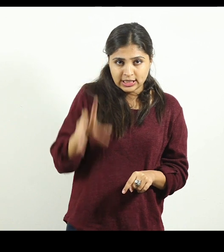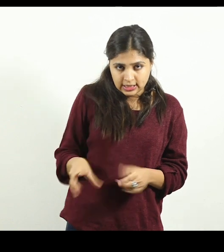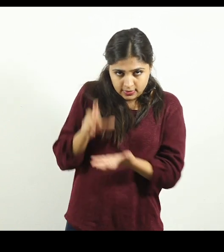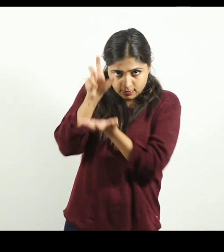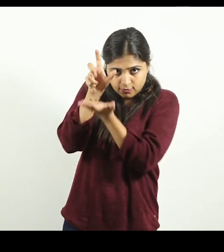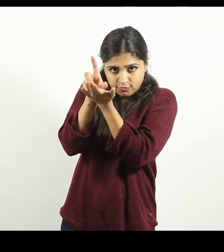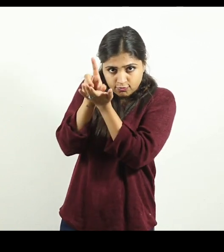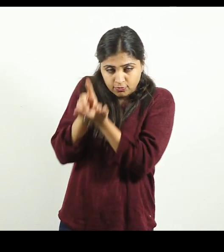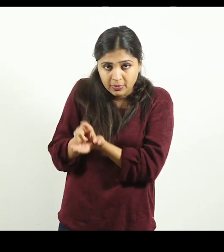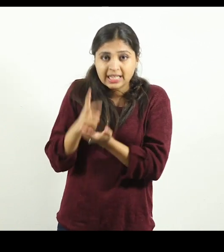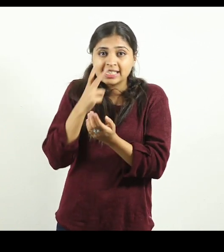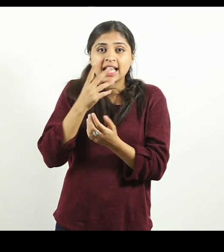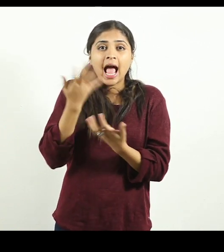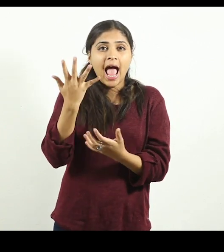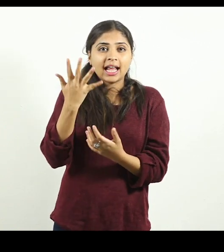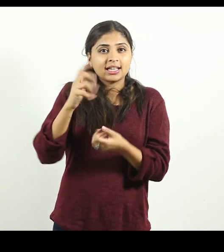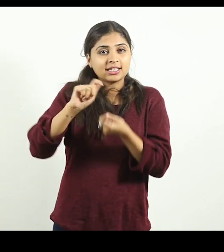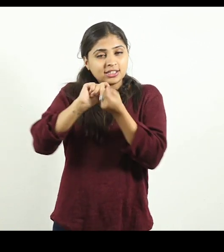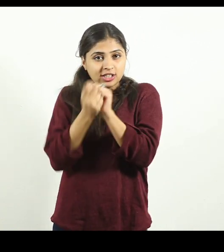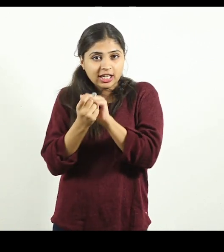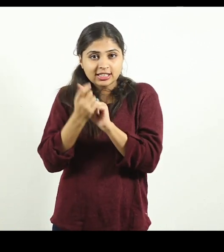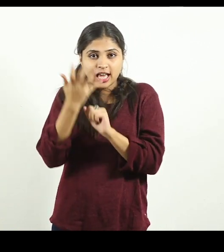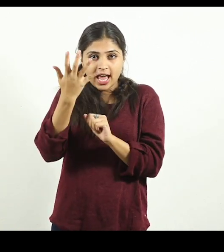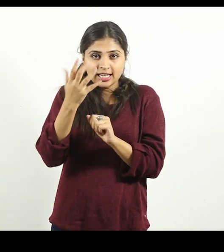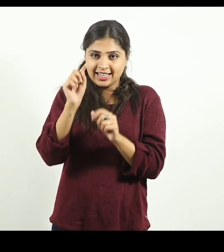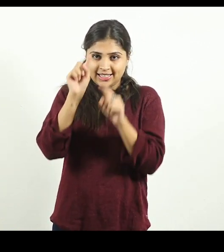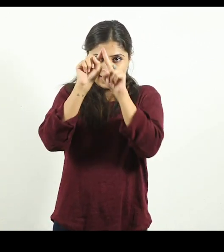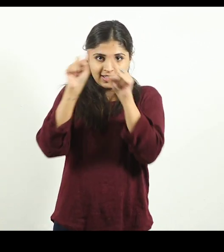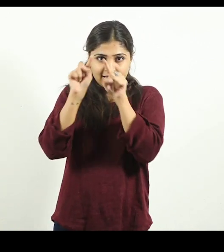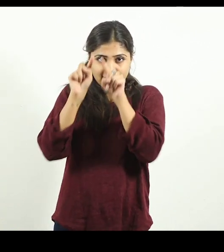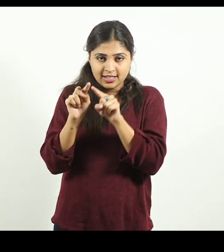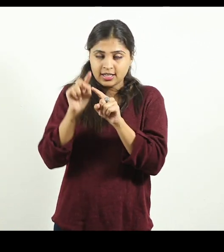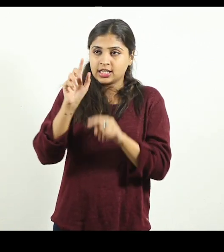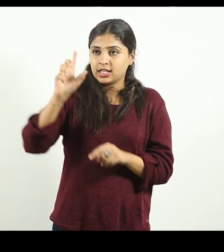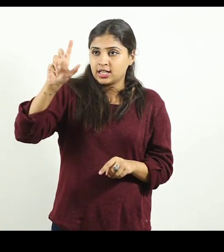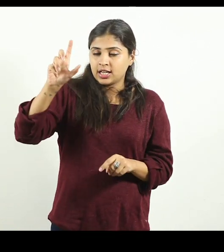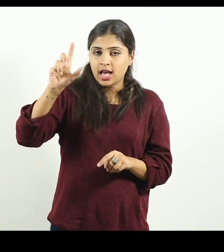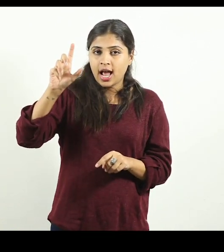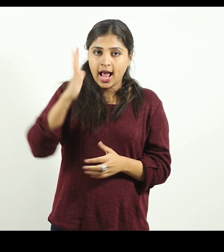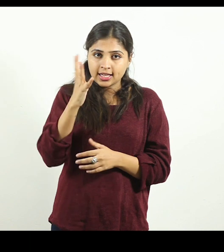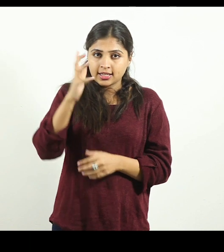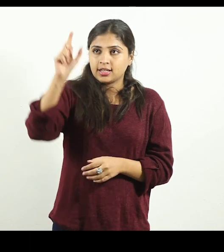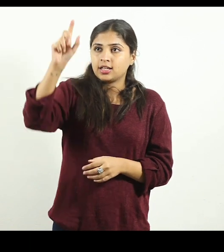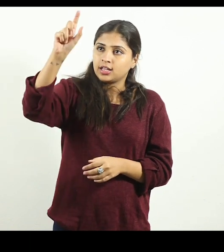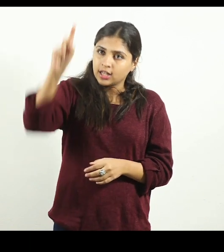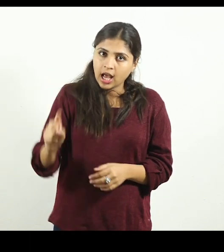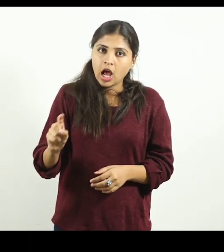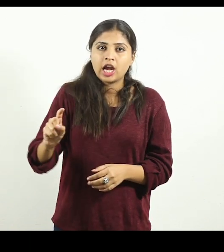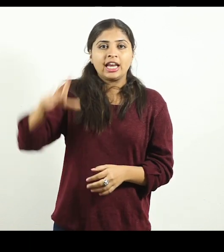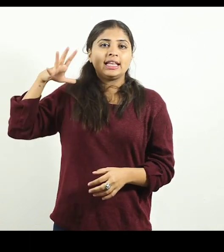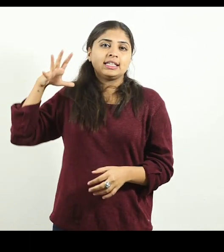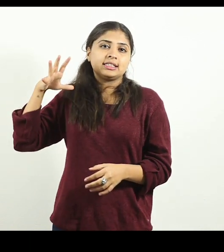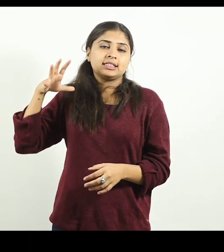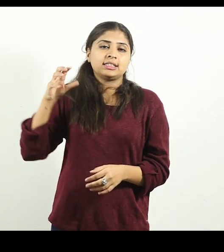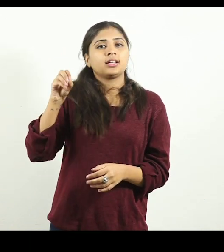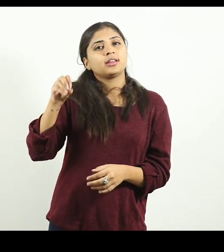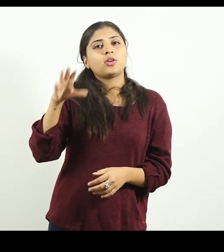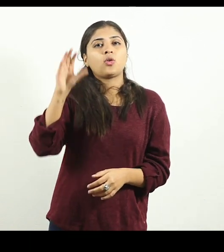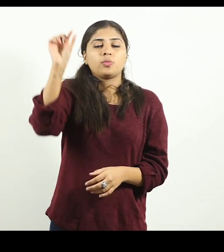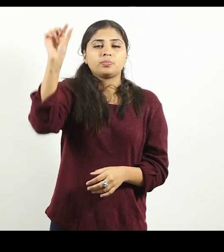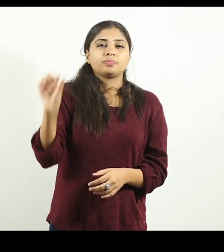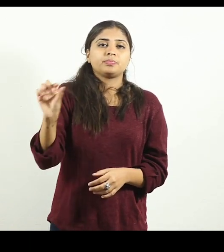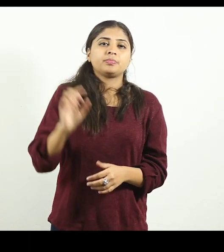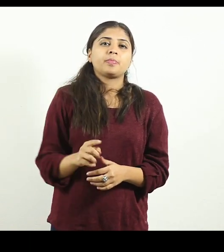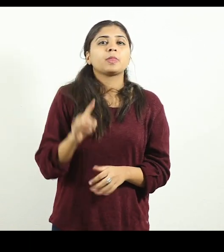and hold your mouse down. When you see the cursor turn into a hand, reposition the field to the new location